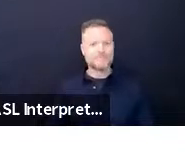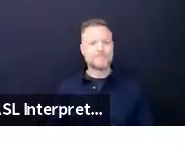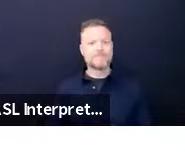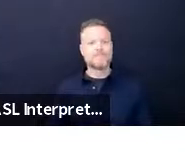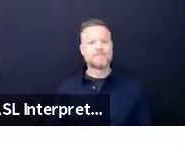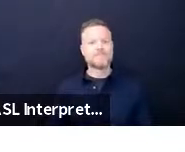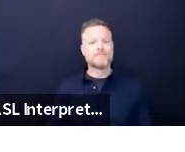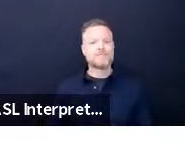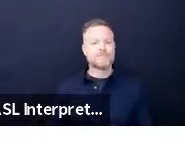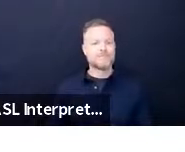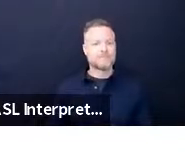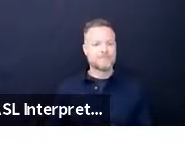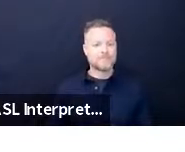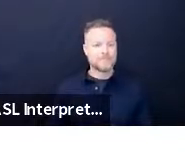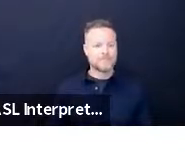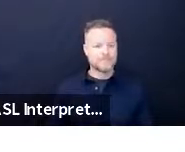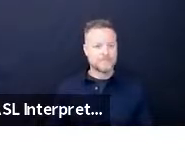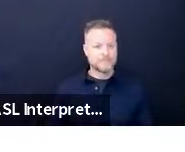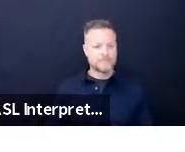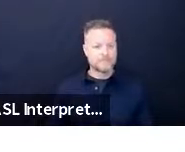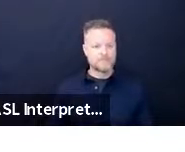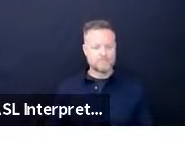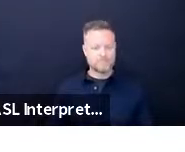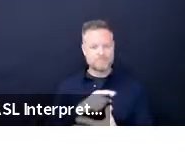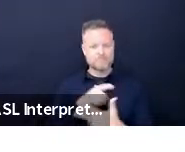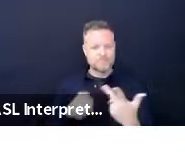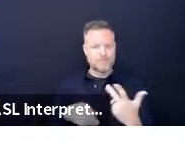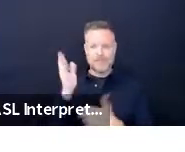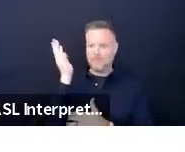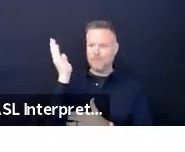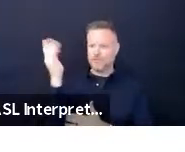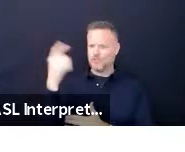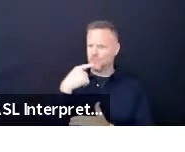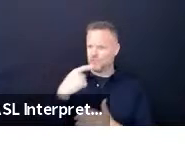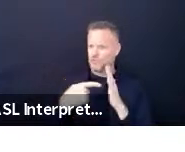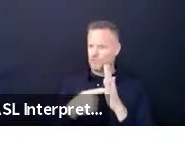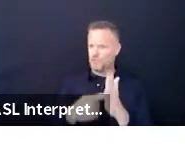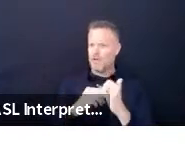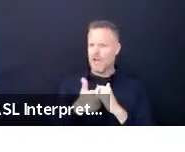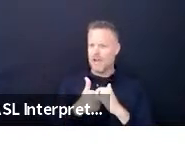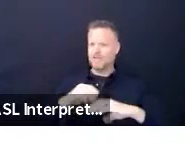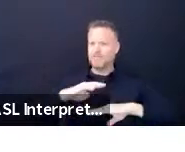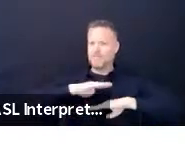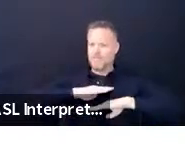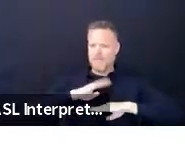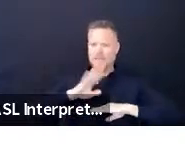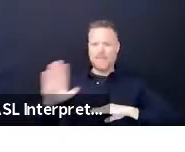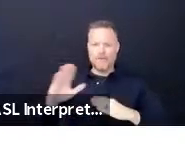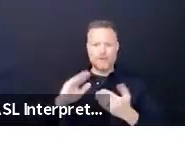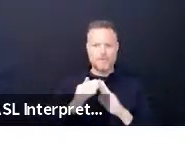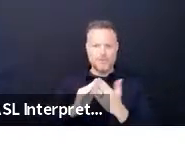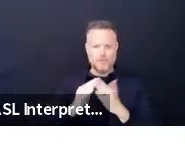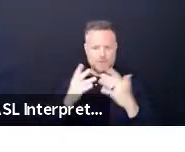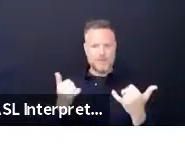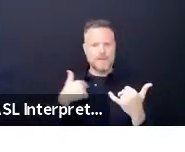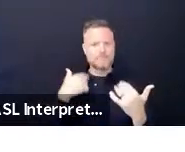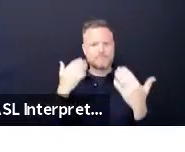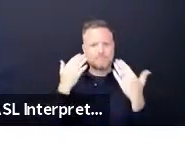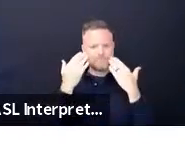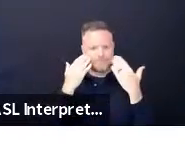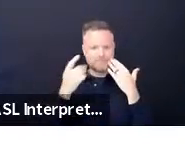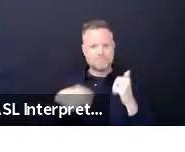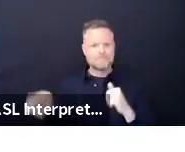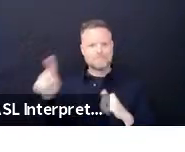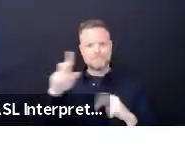presenters today really had great examples of how to meet communities where they are. And I'd love to hear from others of you today during